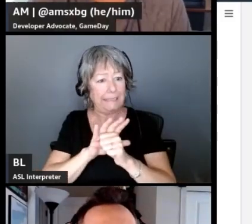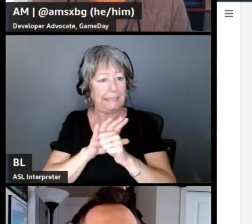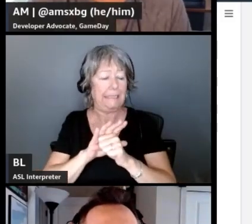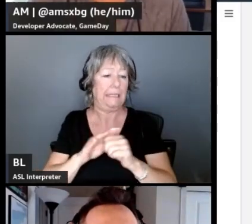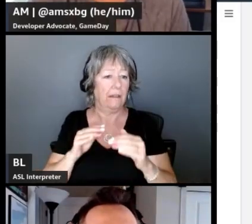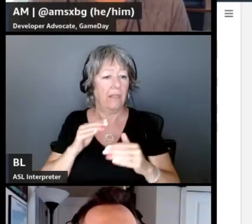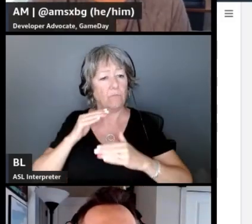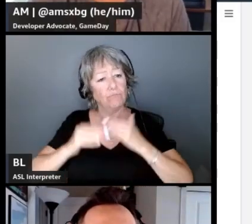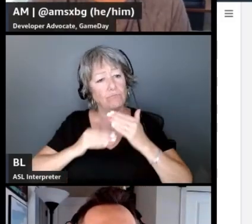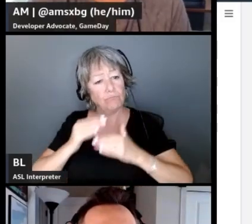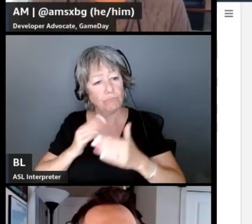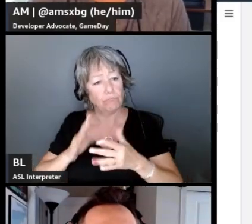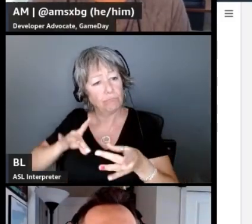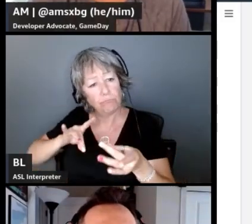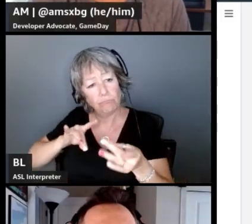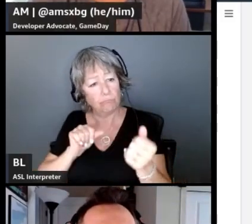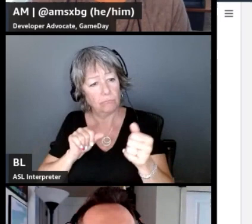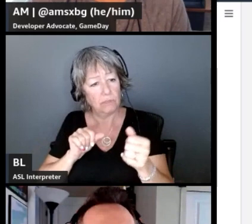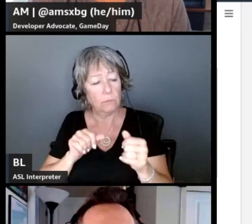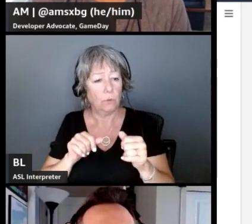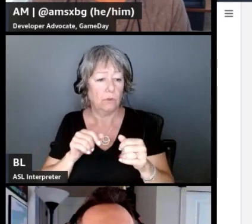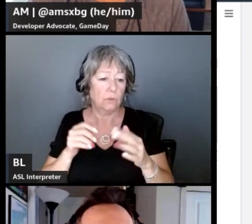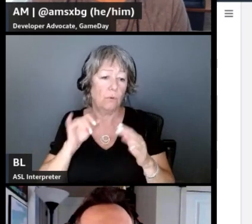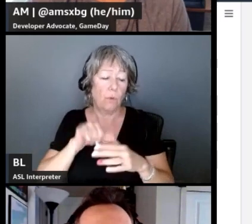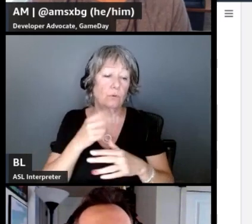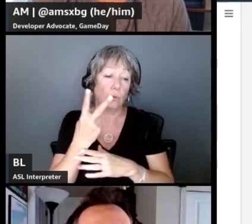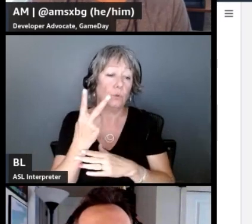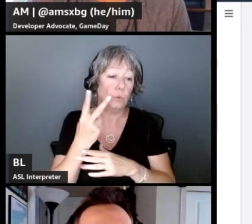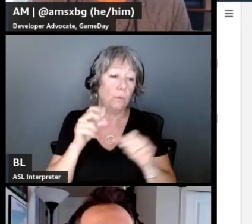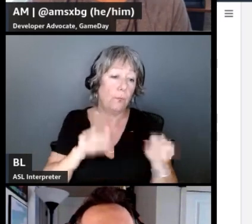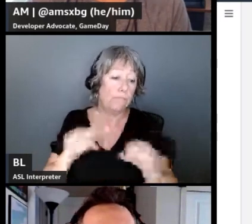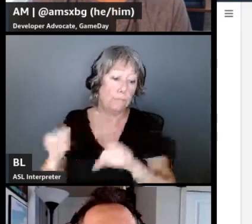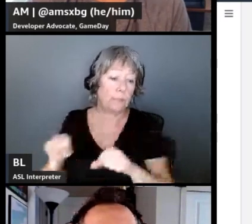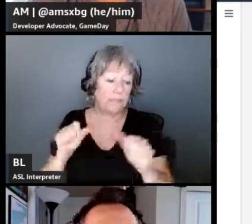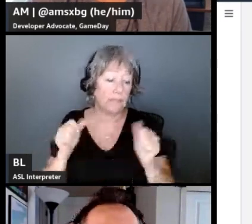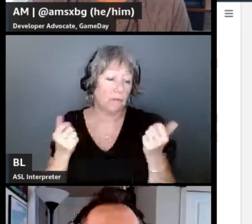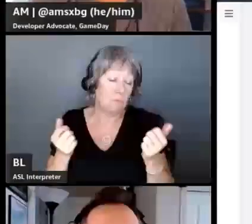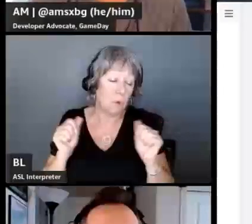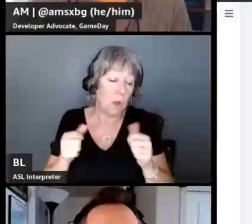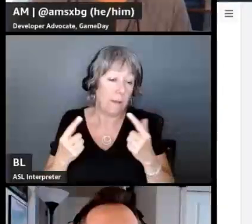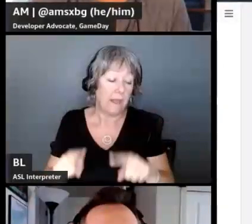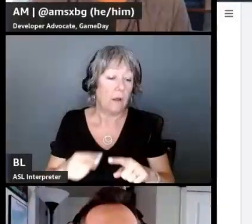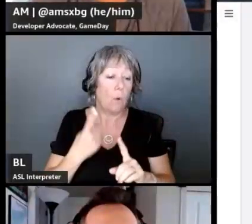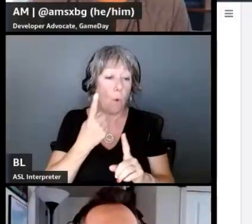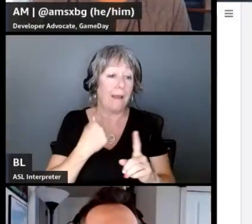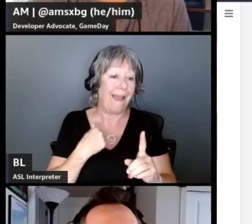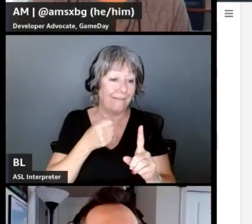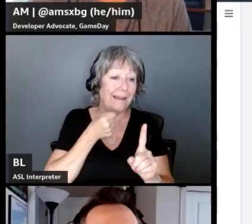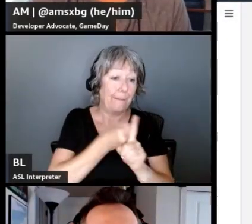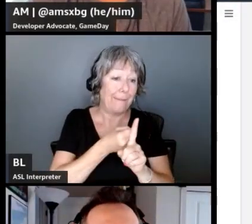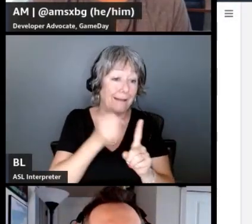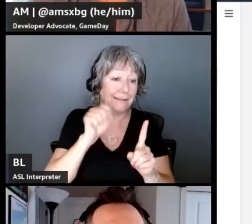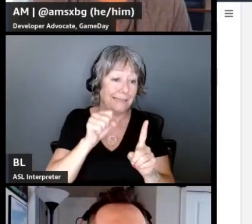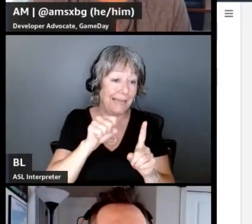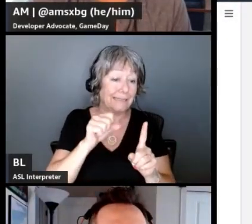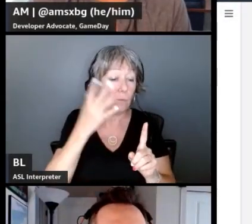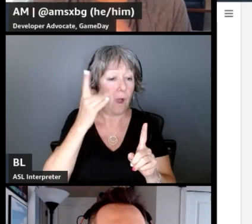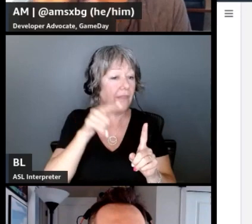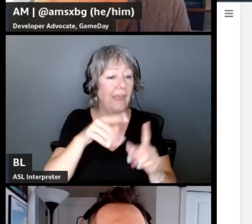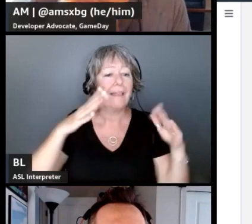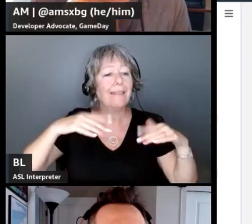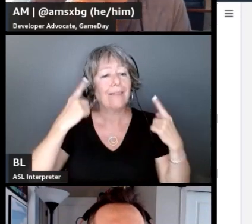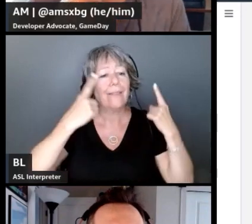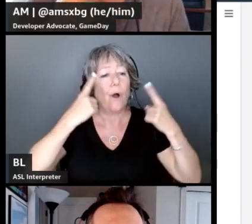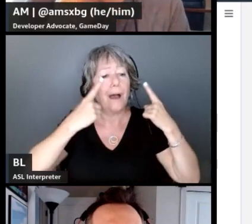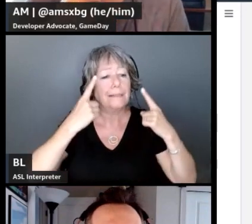So yeah, those are the 2 sort of possibilities that might exist. In one case, there is an impact because they had not thought of redundancy in the way